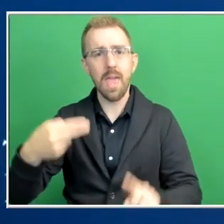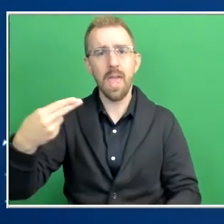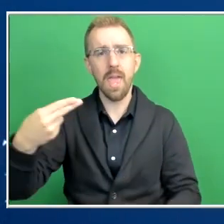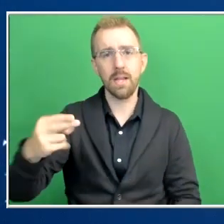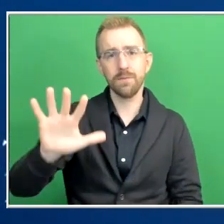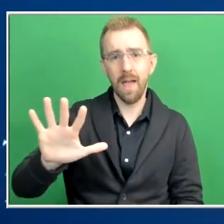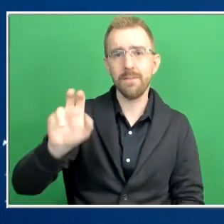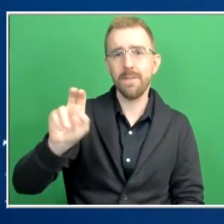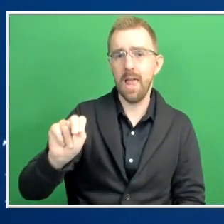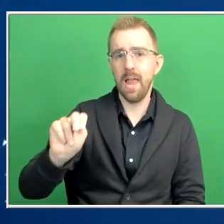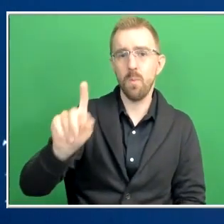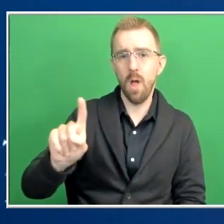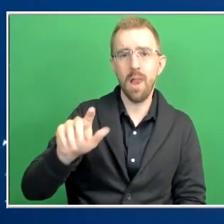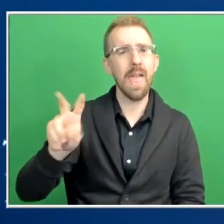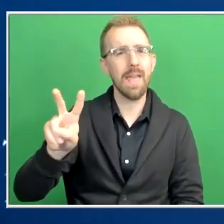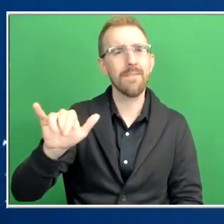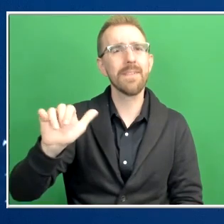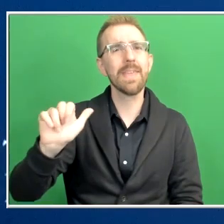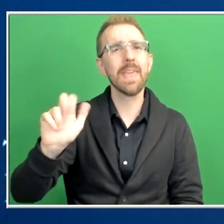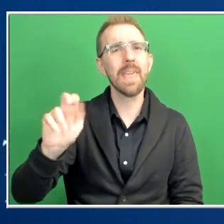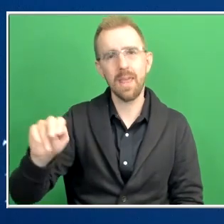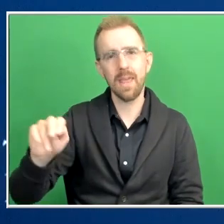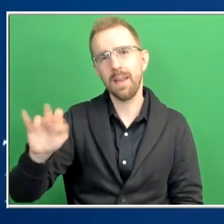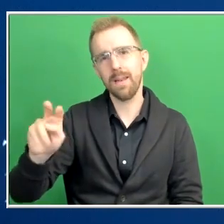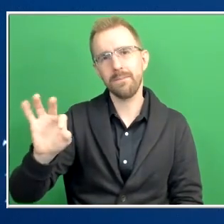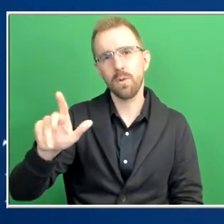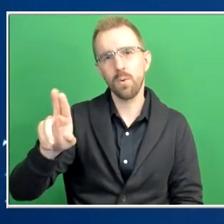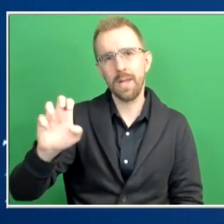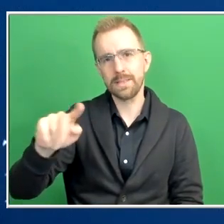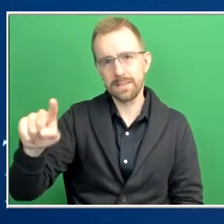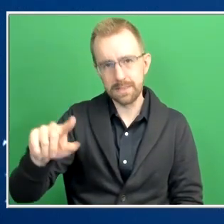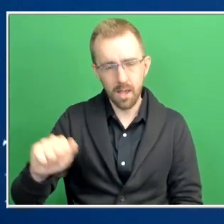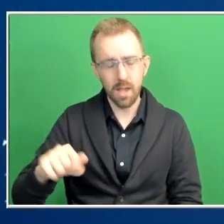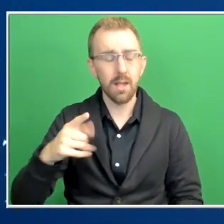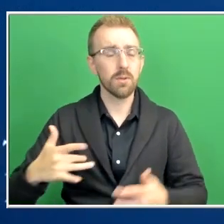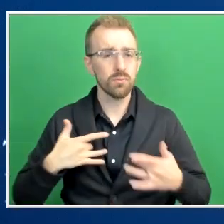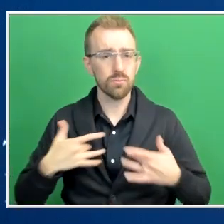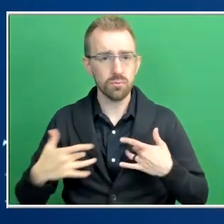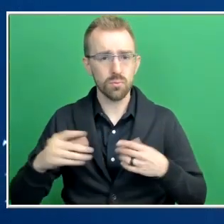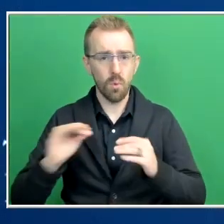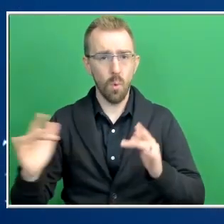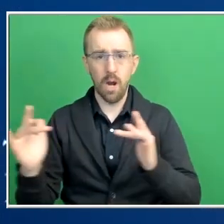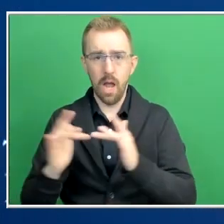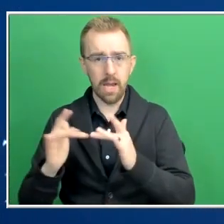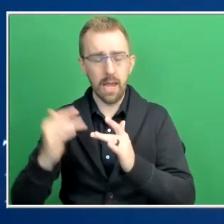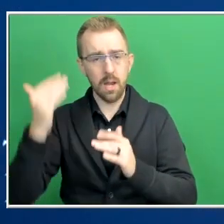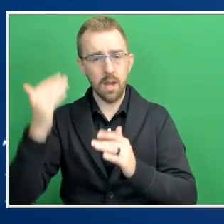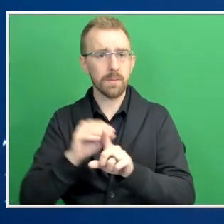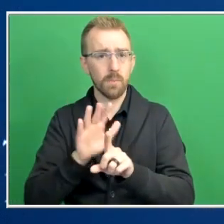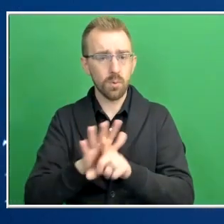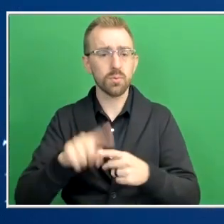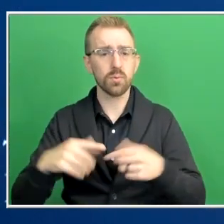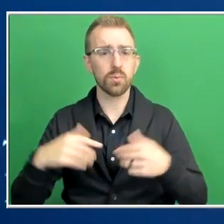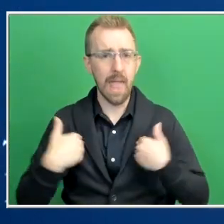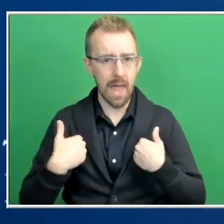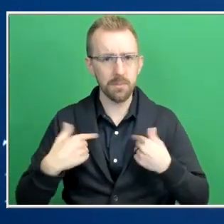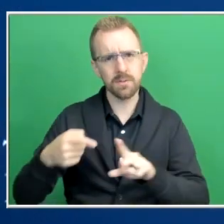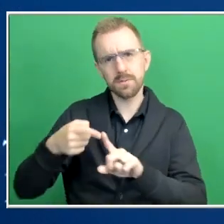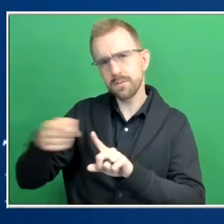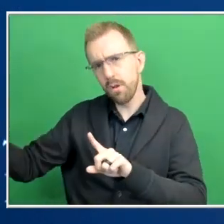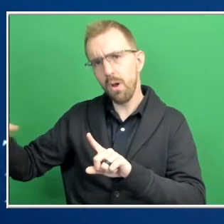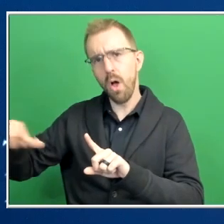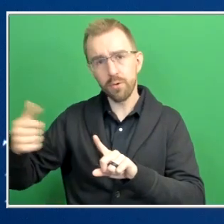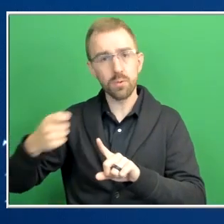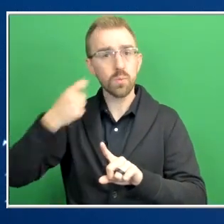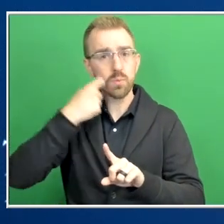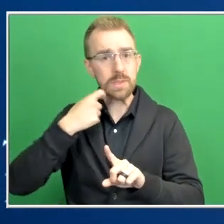H5N1 avian influenza. The real concern is here, there wasn't any contact or known exposure to animals, which all the other cases, even the recent cases